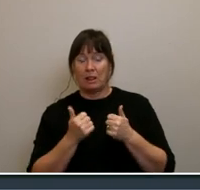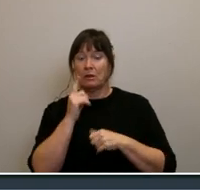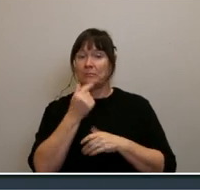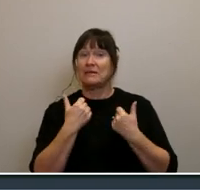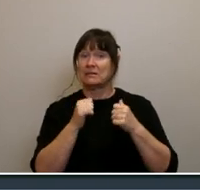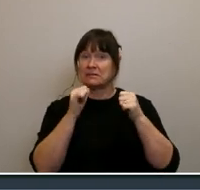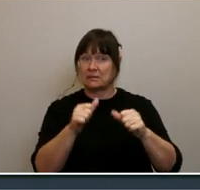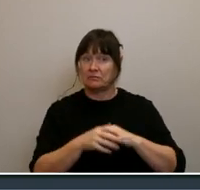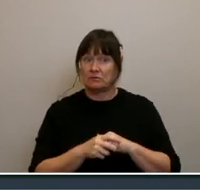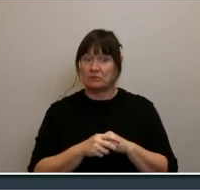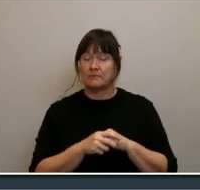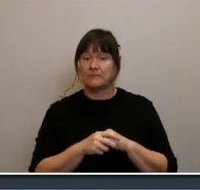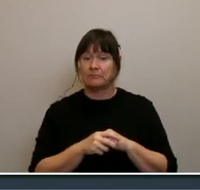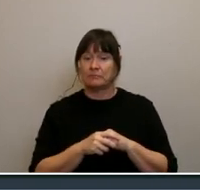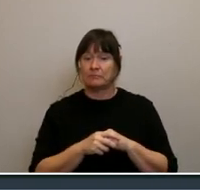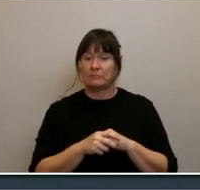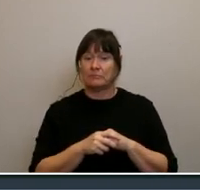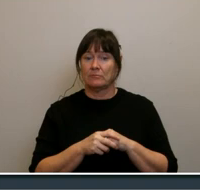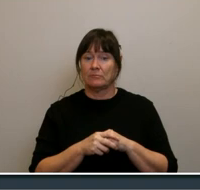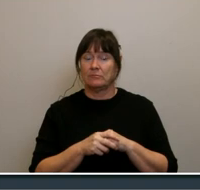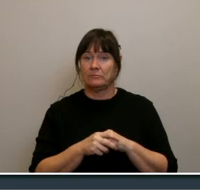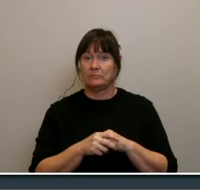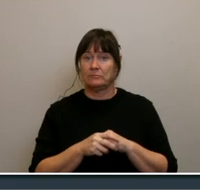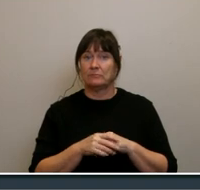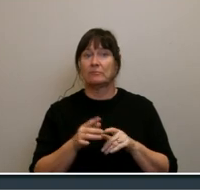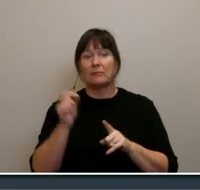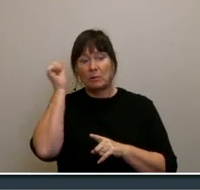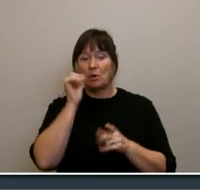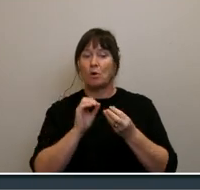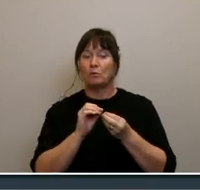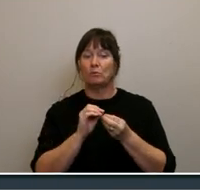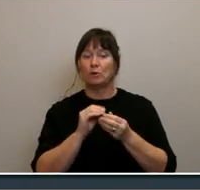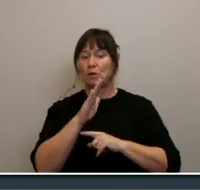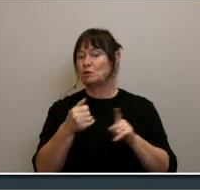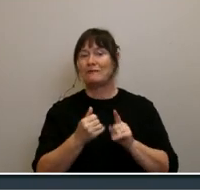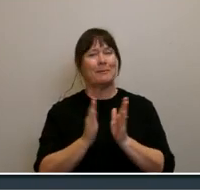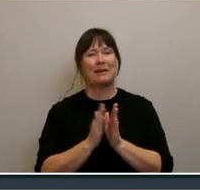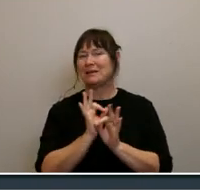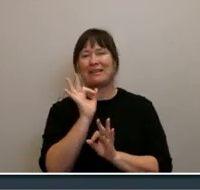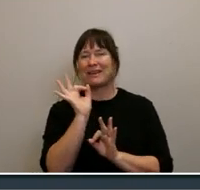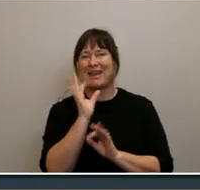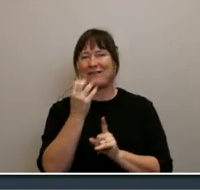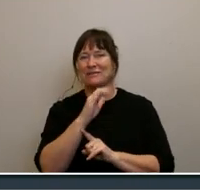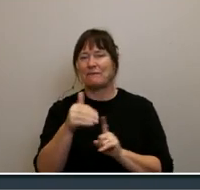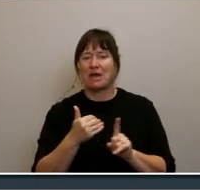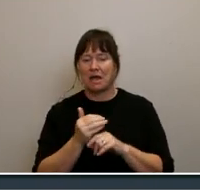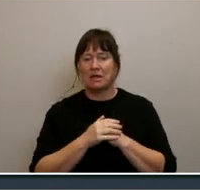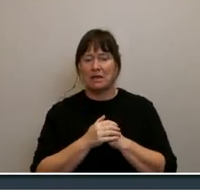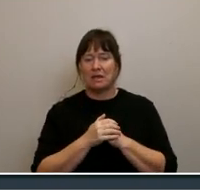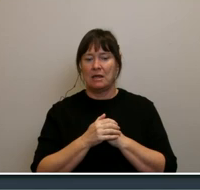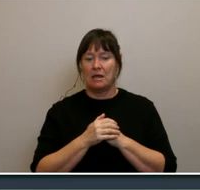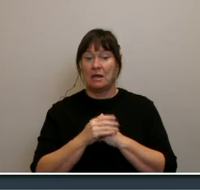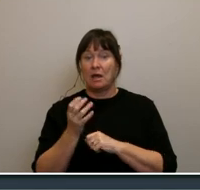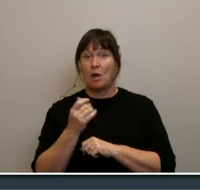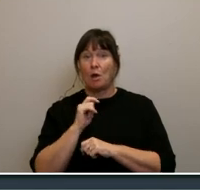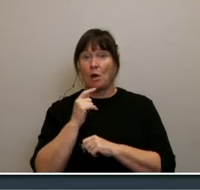successful and is a well-known gap in Napier. A well-resourced, well-trained ambassador